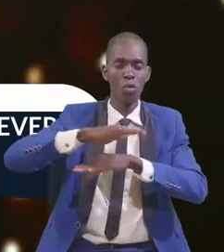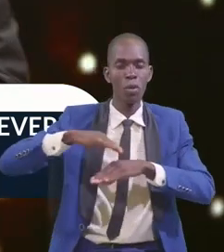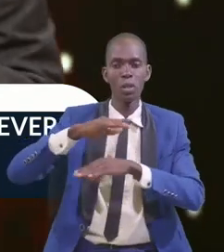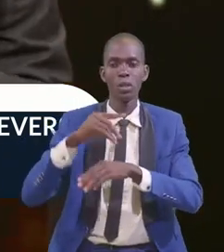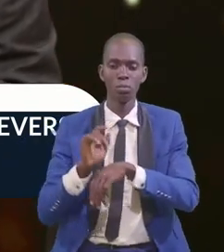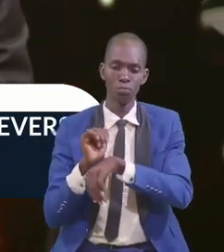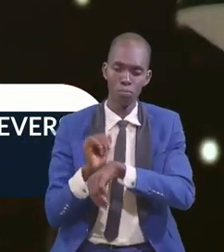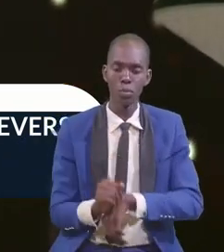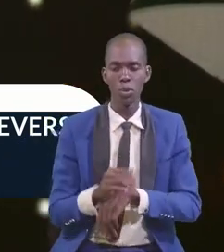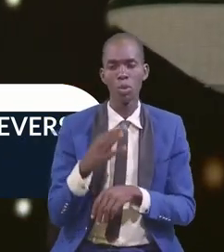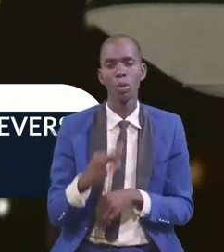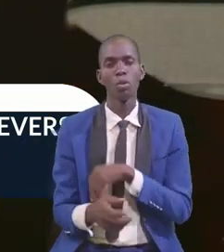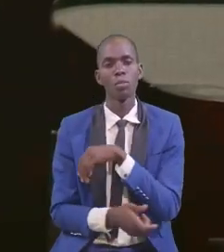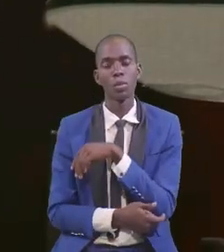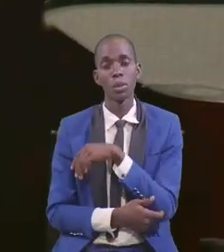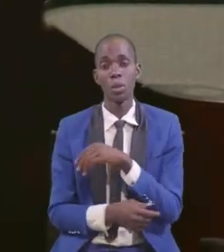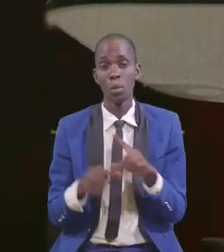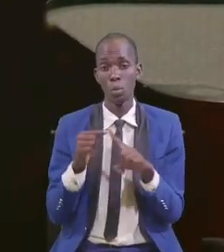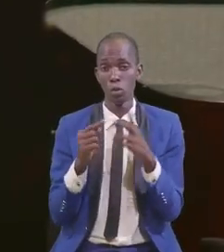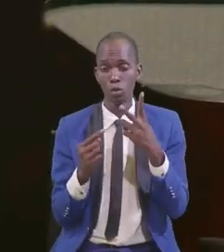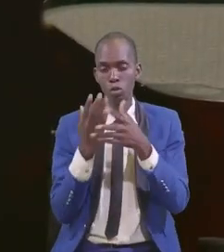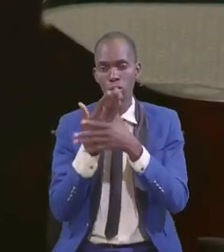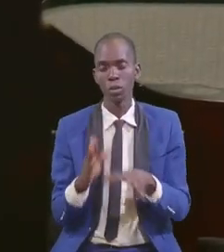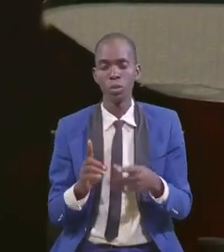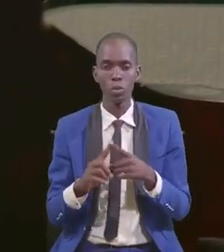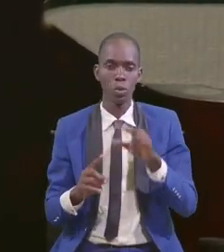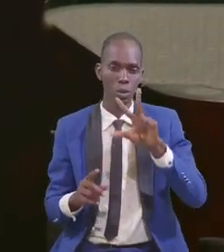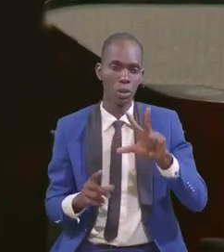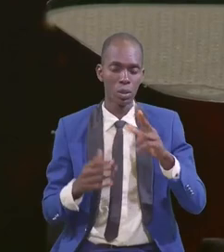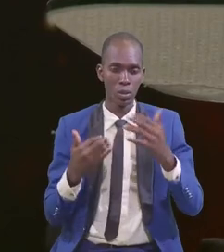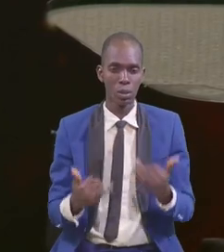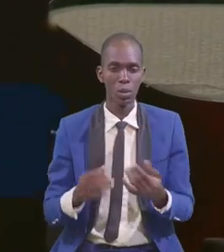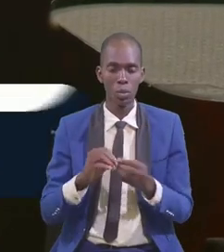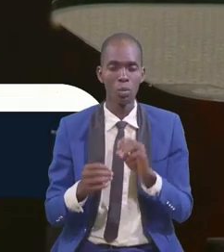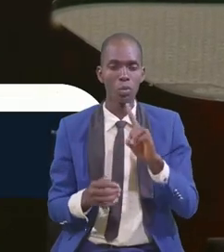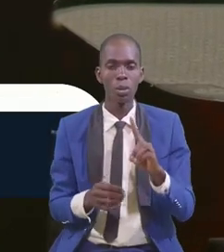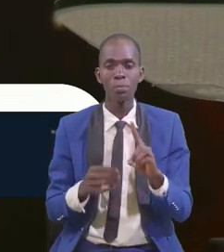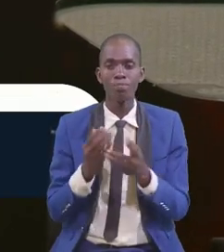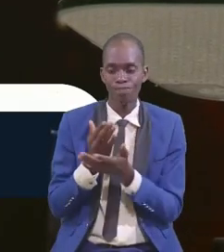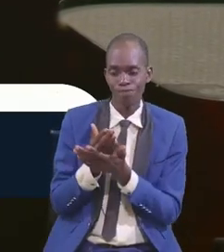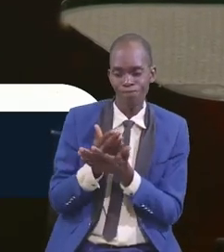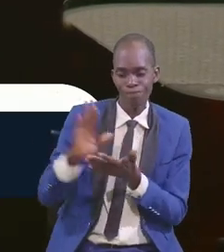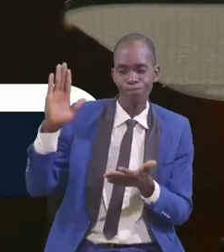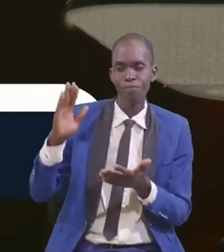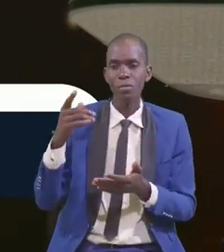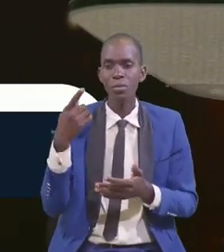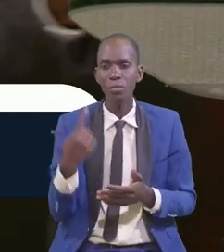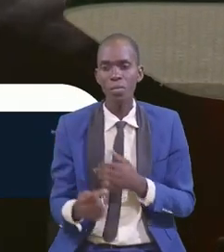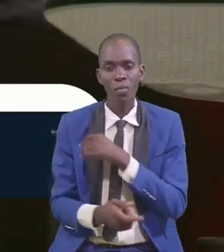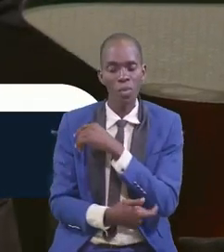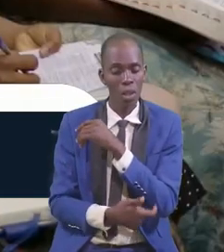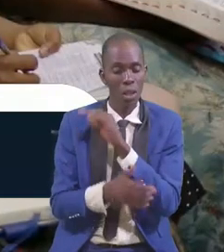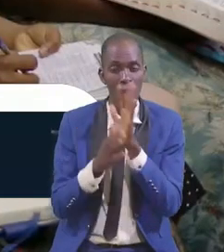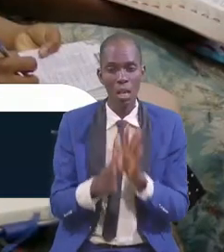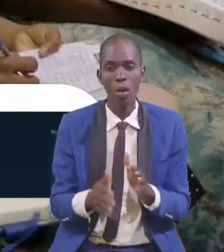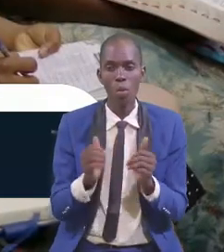temptation. We're looking at three things here. Number one, resisting the tempter with the sword